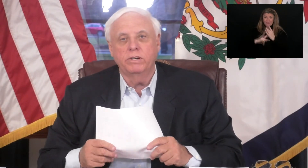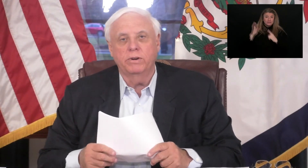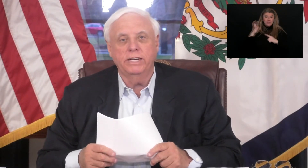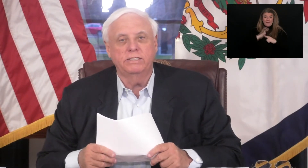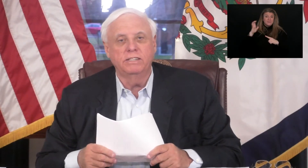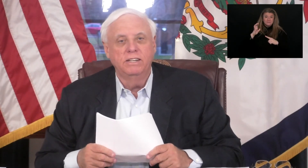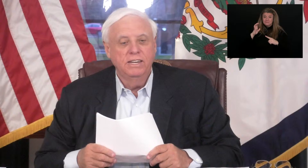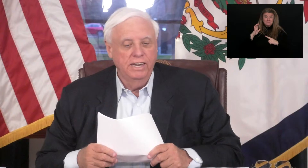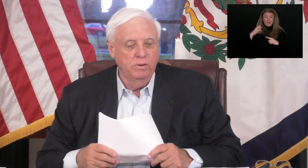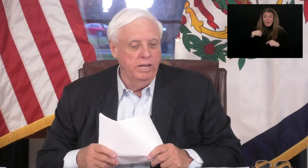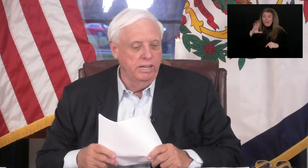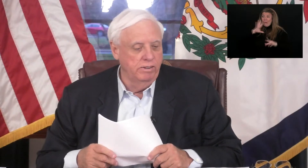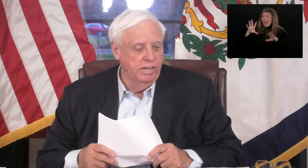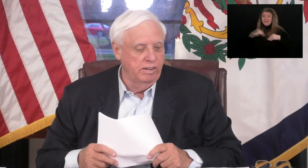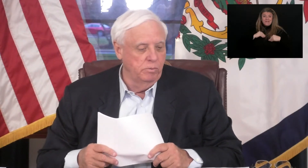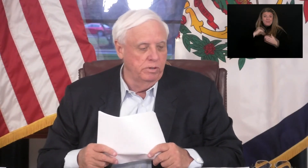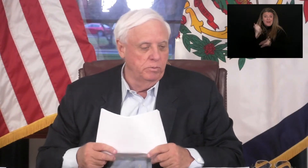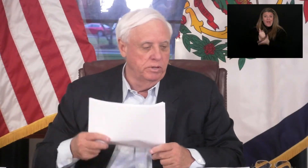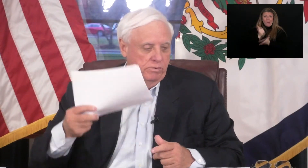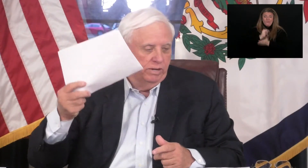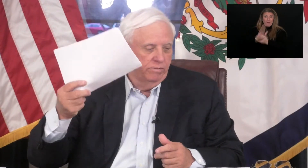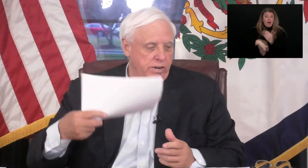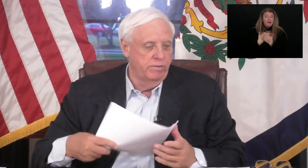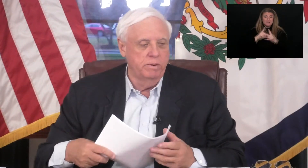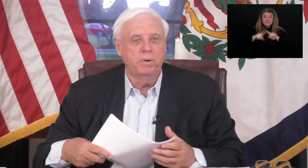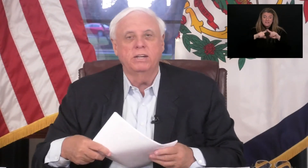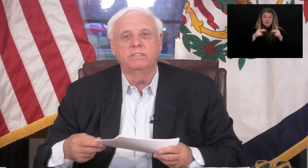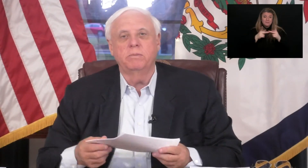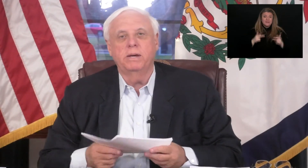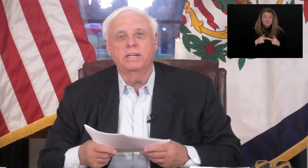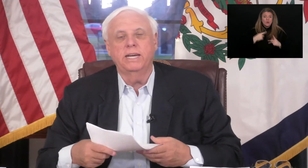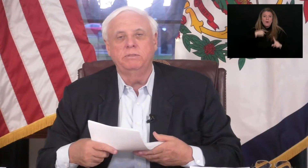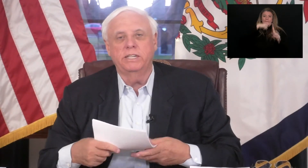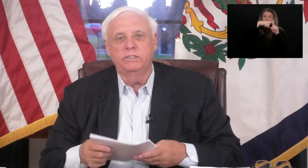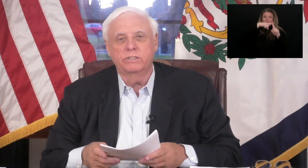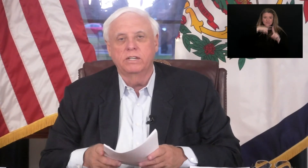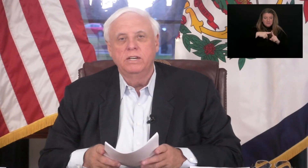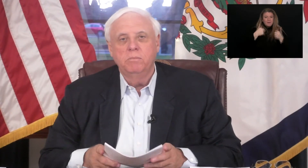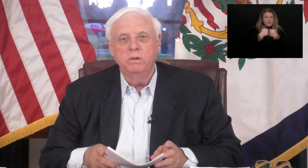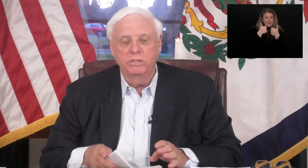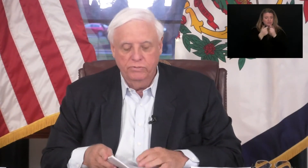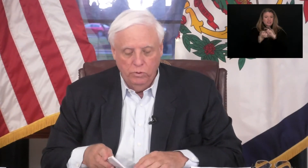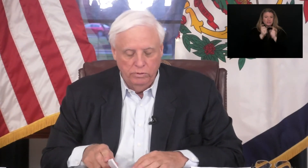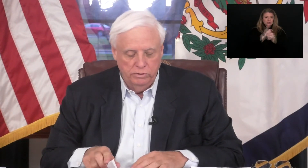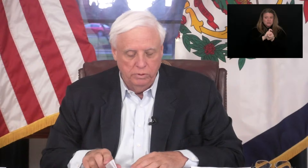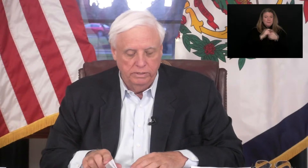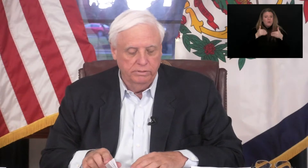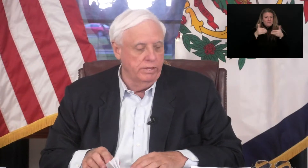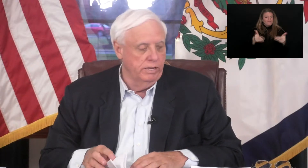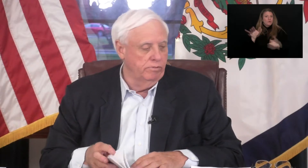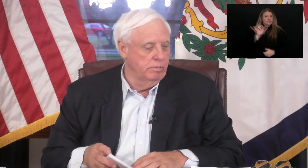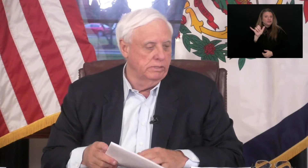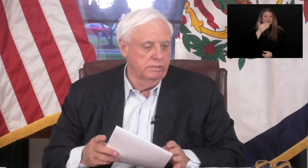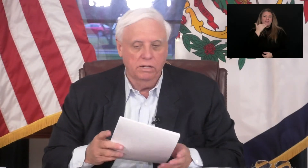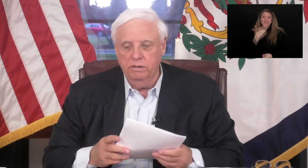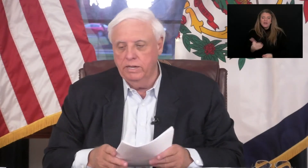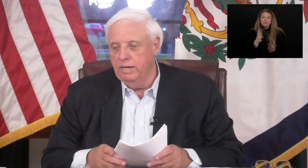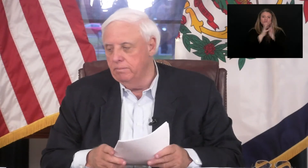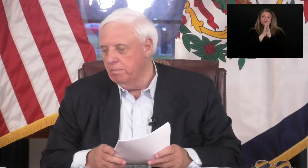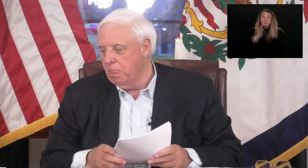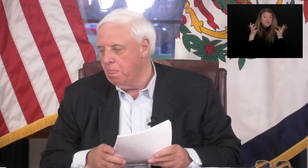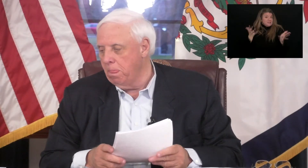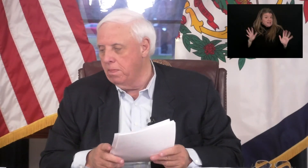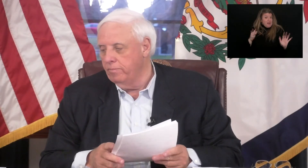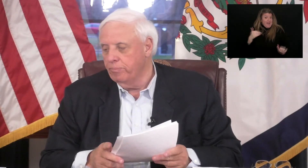every direction, and we're very, very, very positive about Game Changers moving us forward as well. So thank you so much. That's all I've